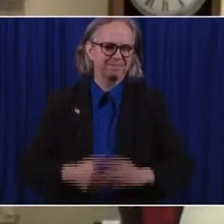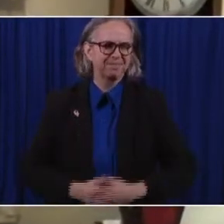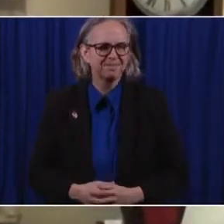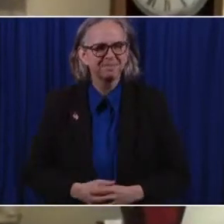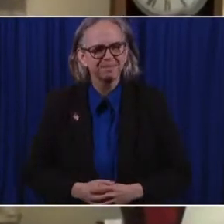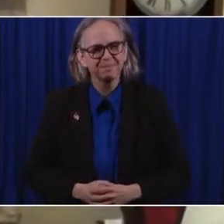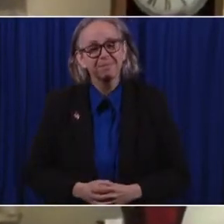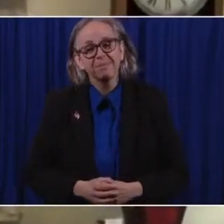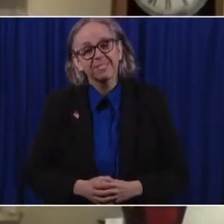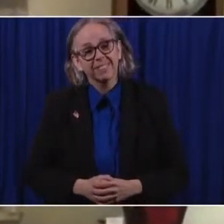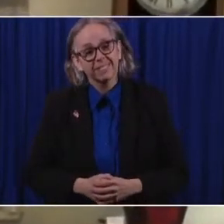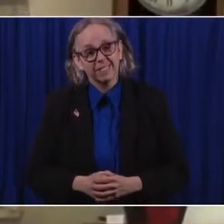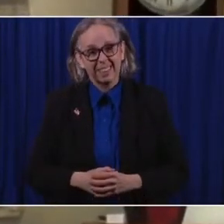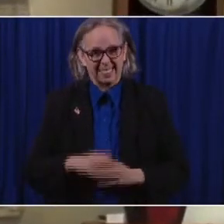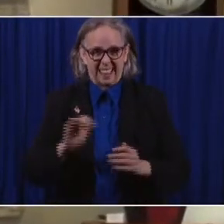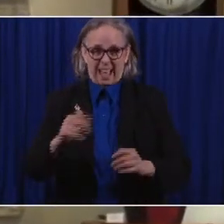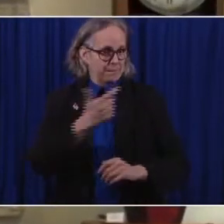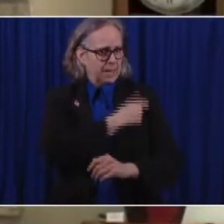Ohio